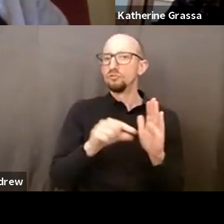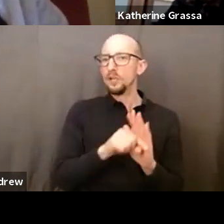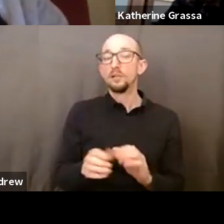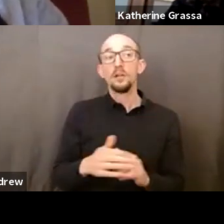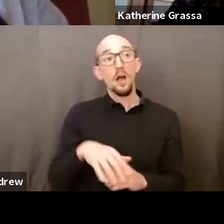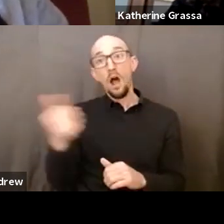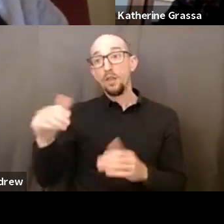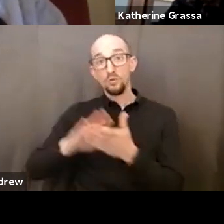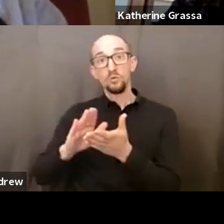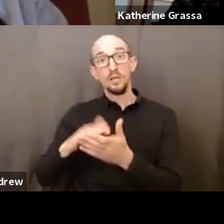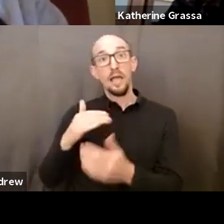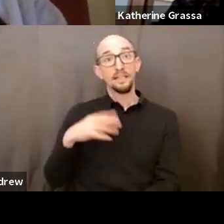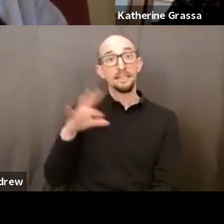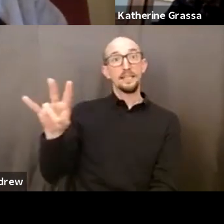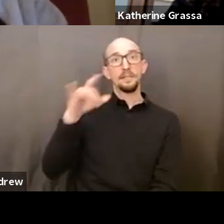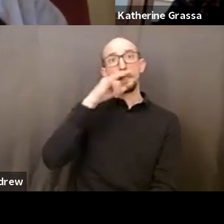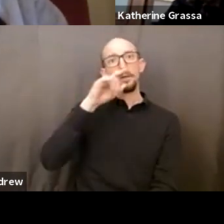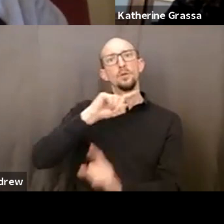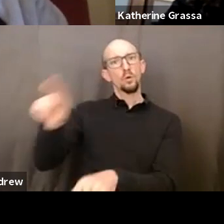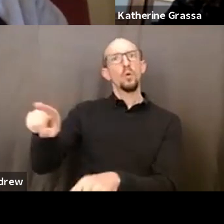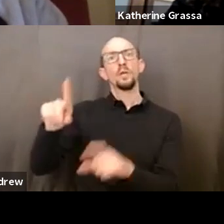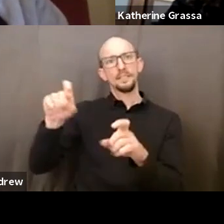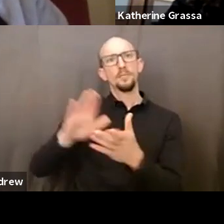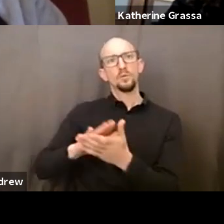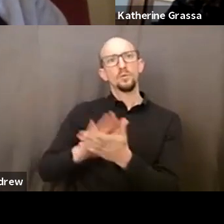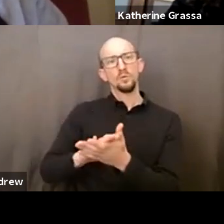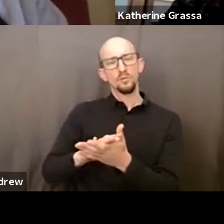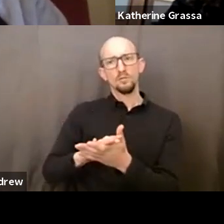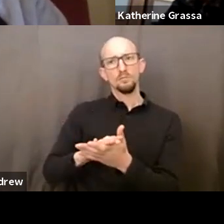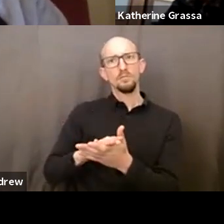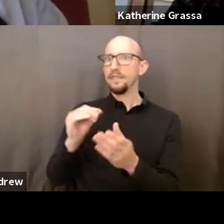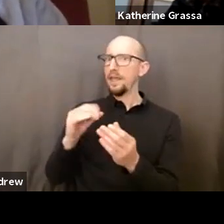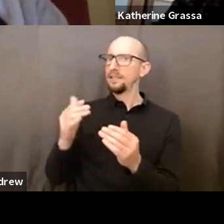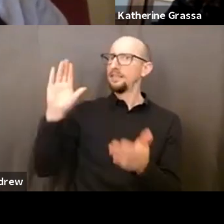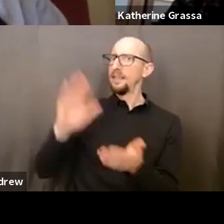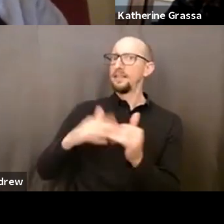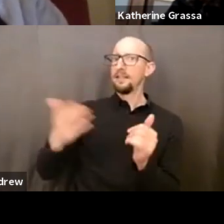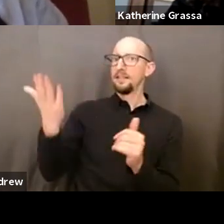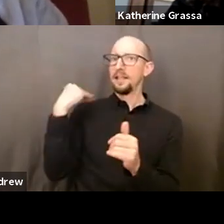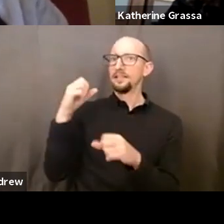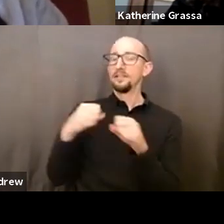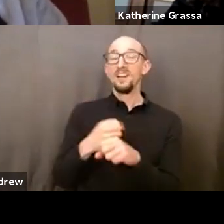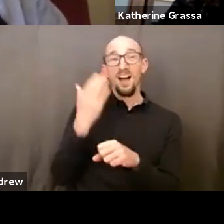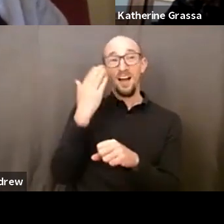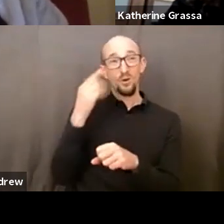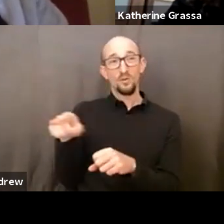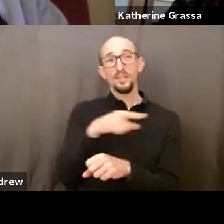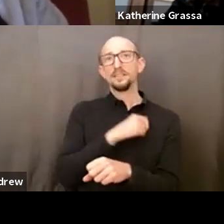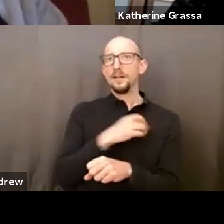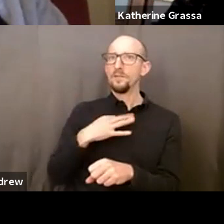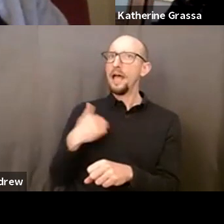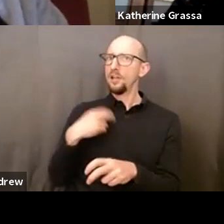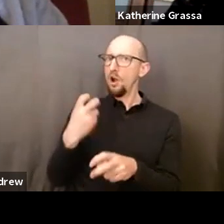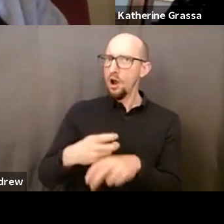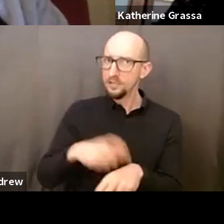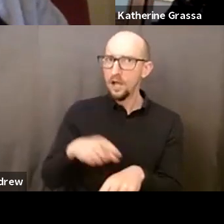exam school, much less than last year. The task force does have a very hard time and important job that will